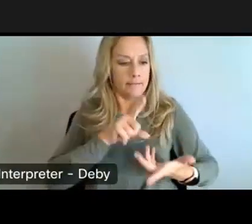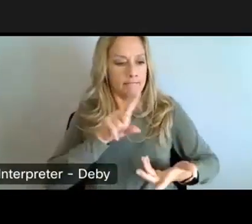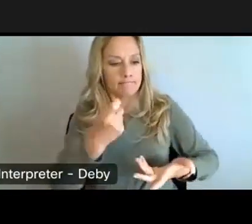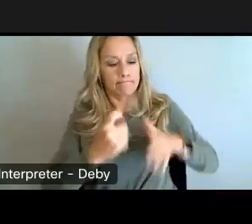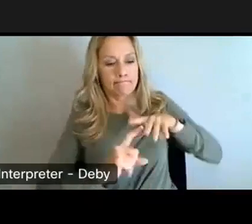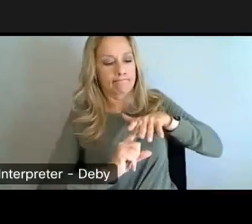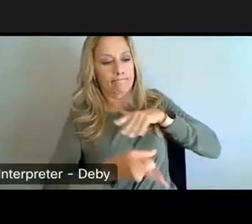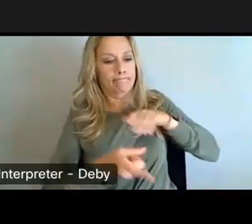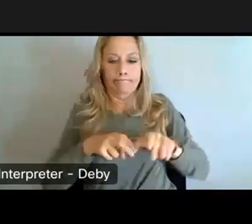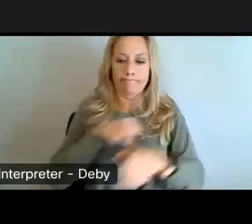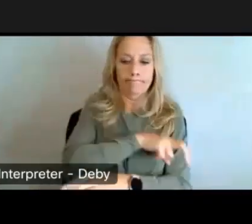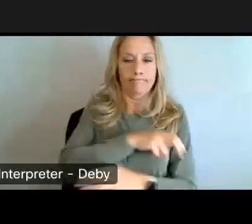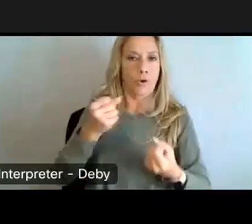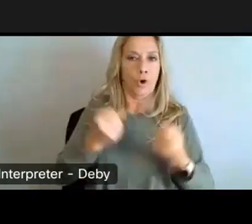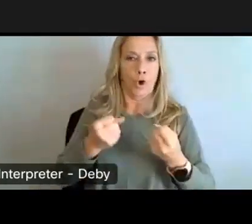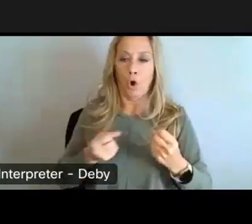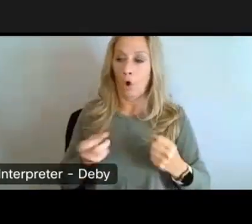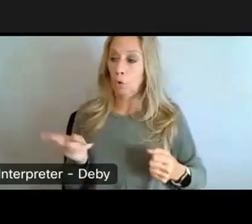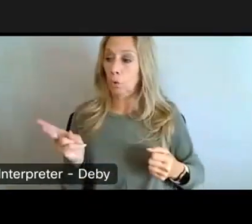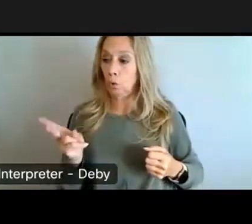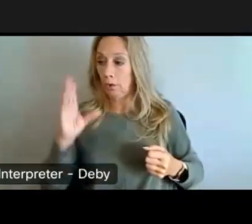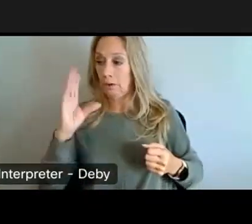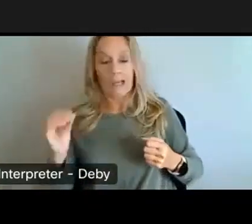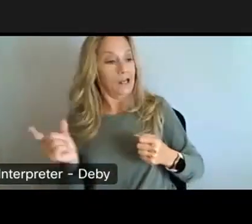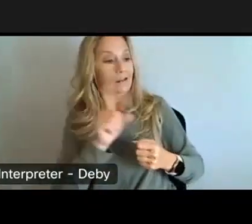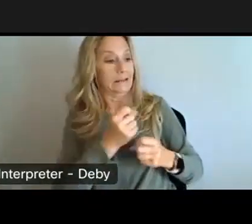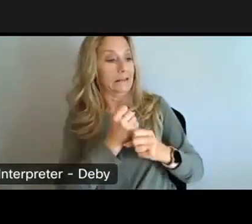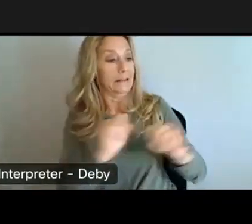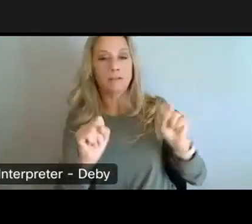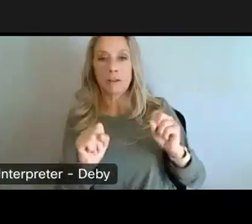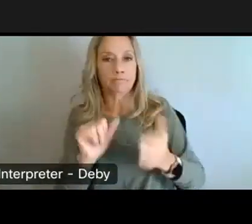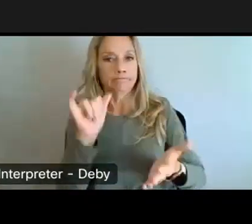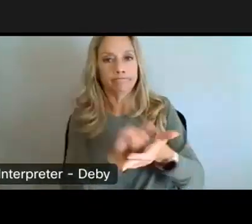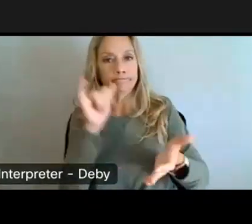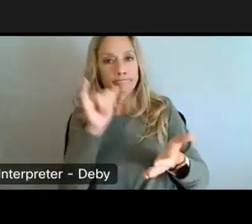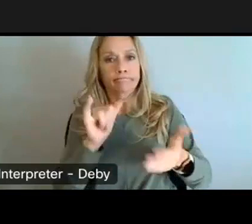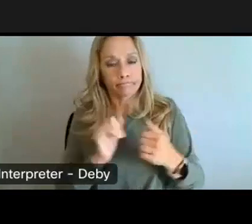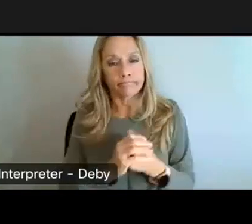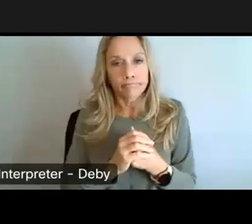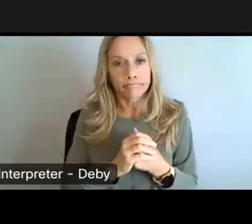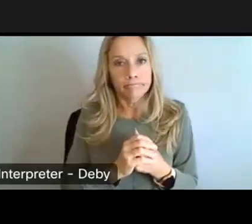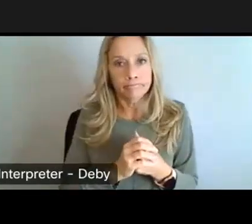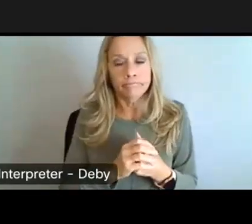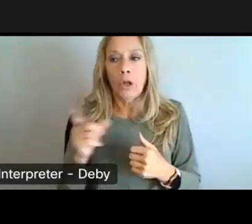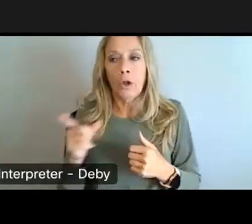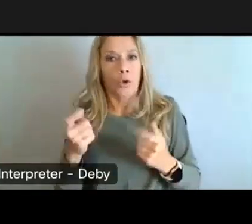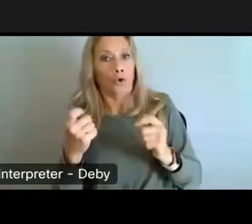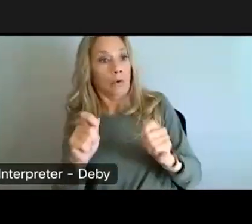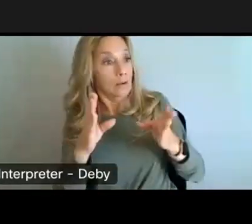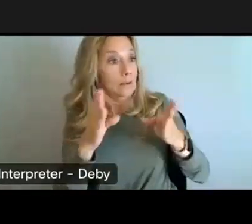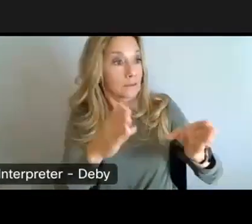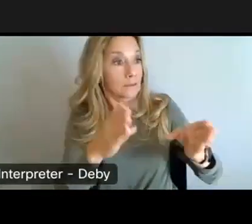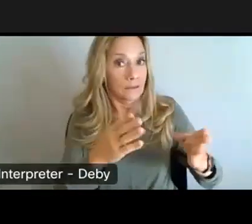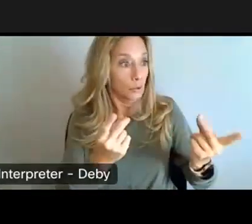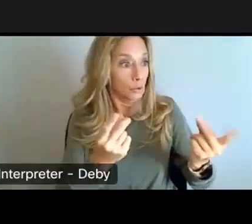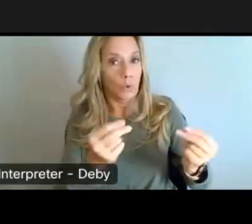really no way for my guys to get to him and get them out. And so they're trying to do all that while still trying to